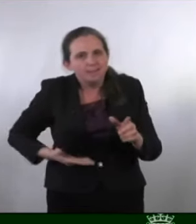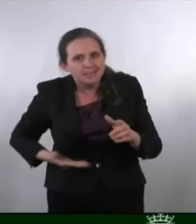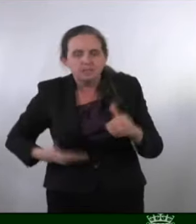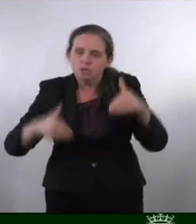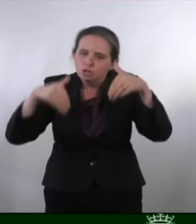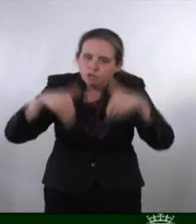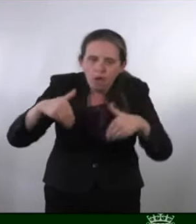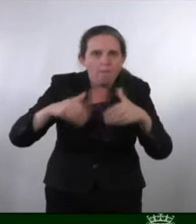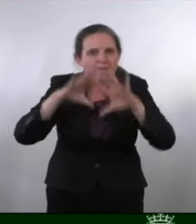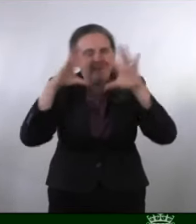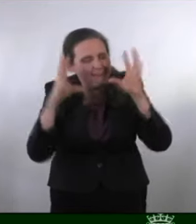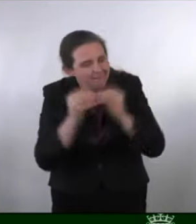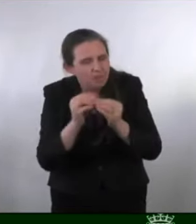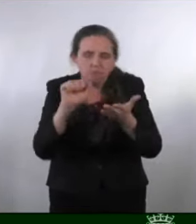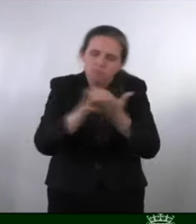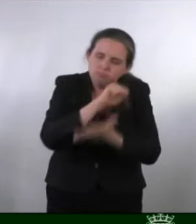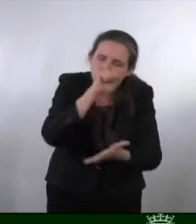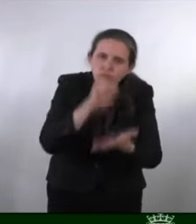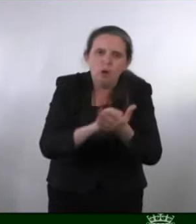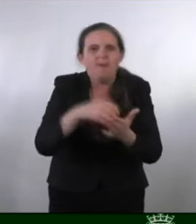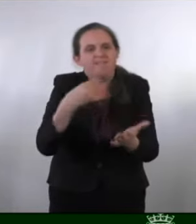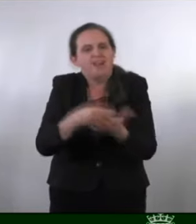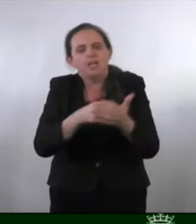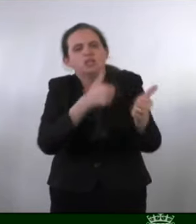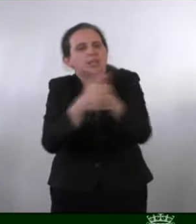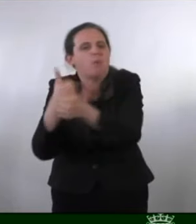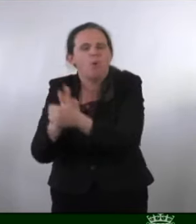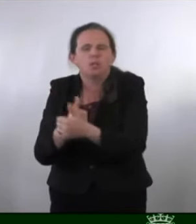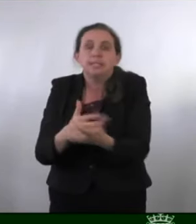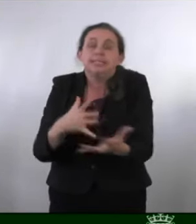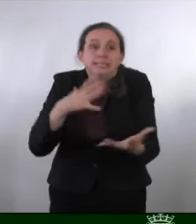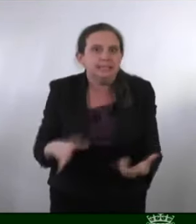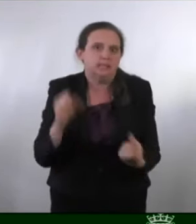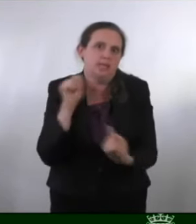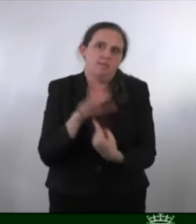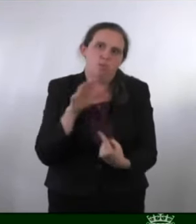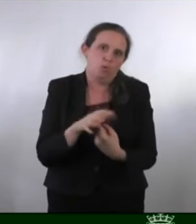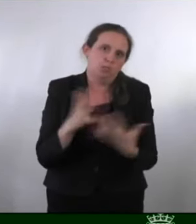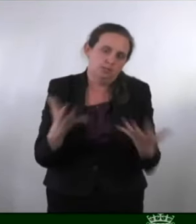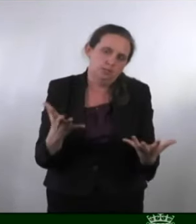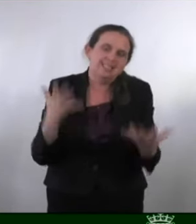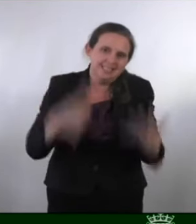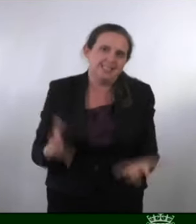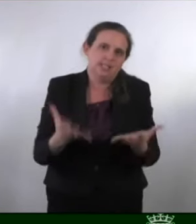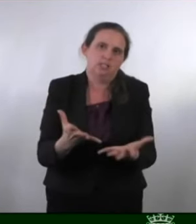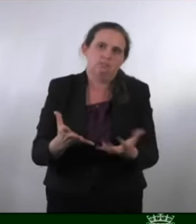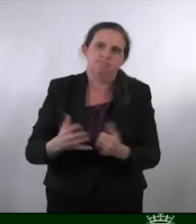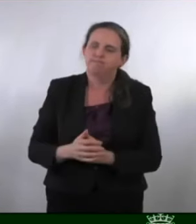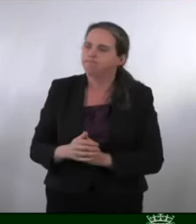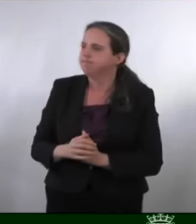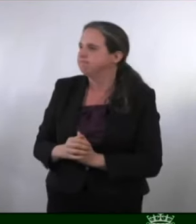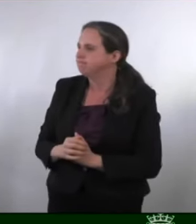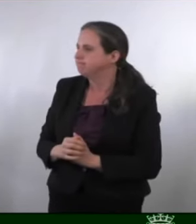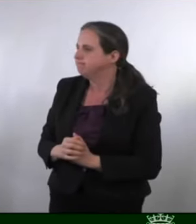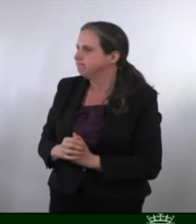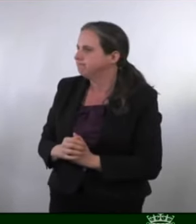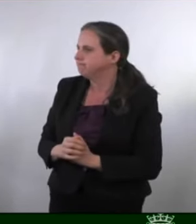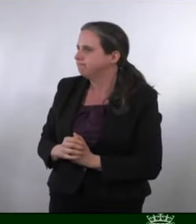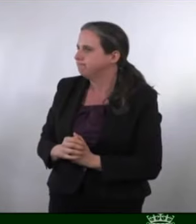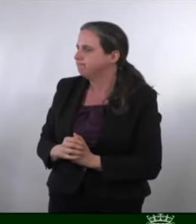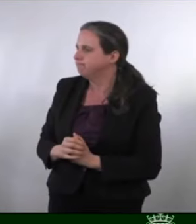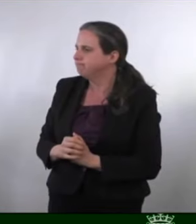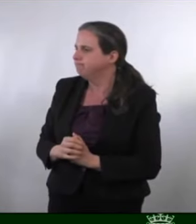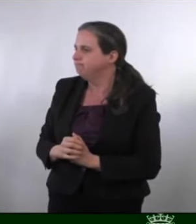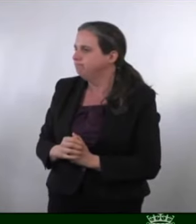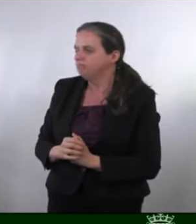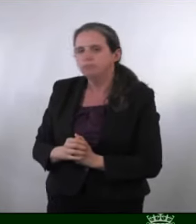correct level of financial support that they so desperately need? Well, I'm glad to see that the number of cases in the North East